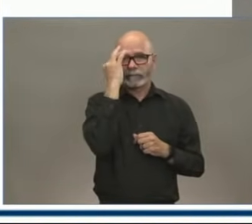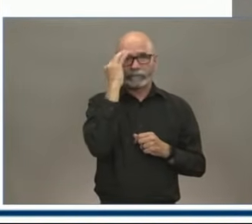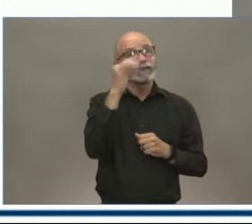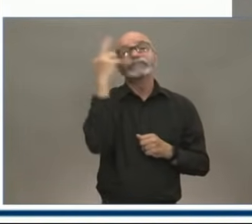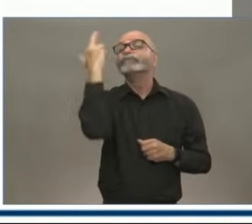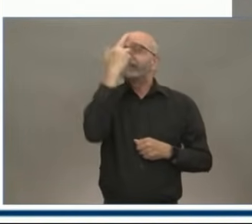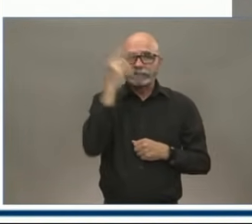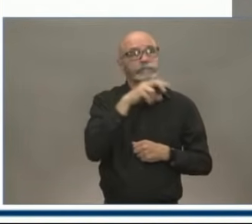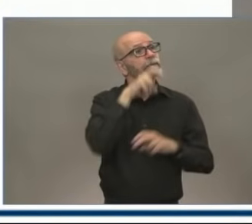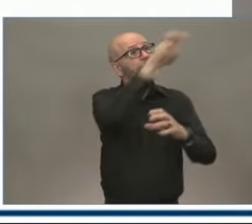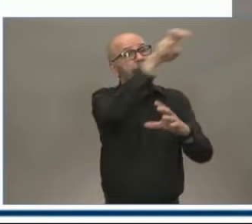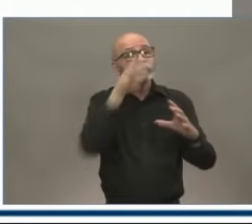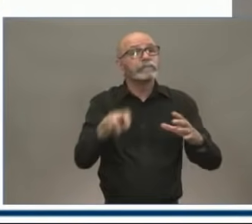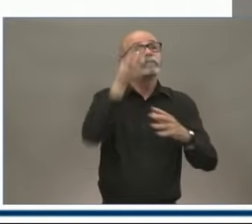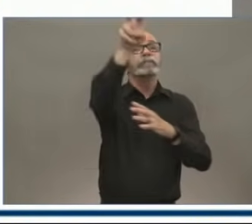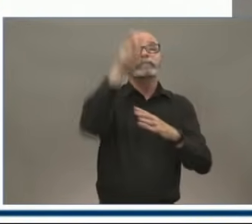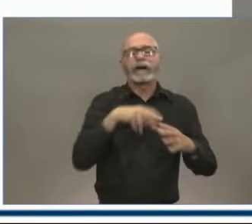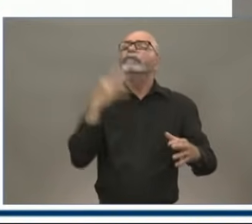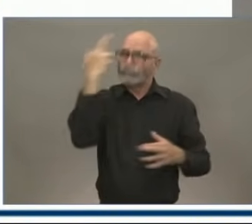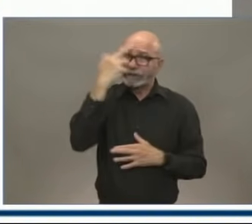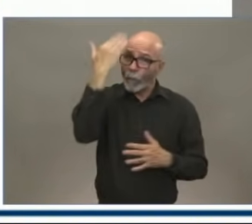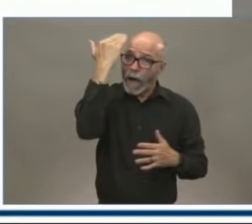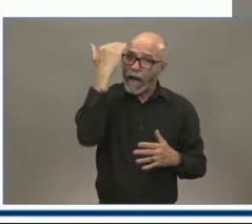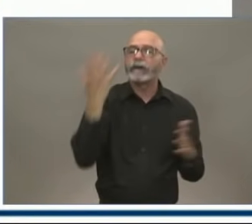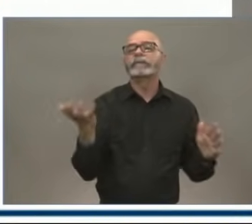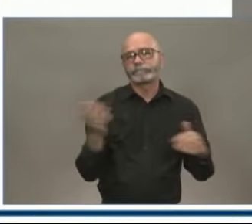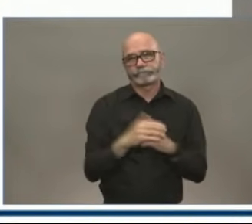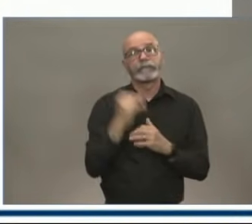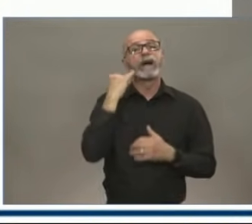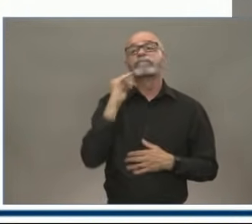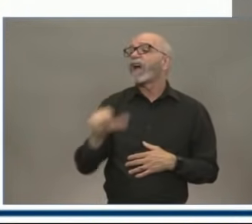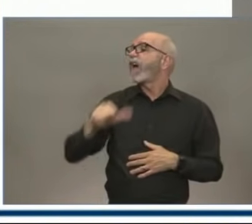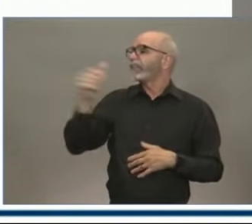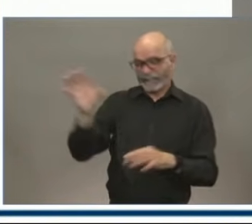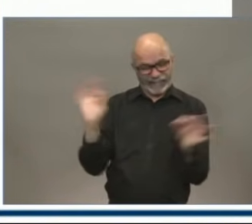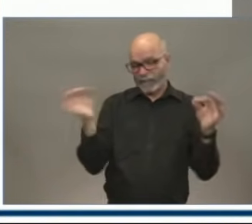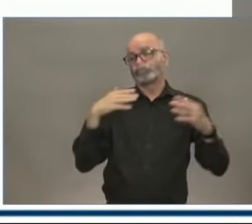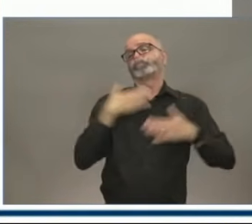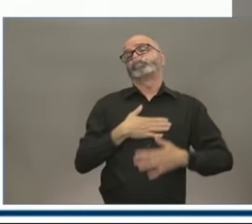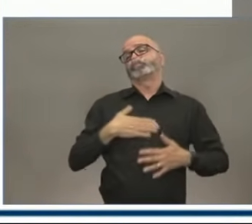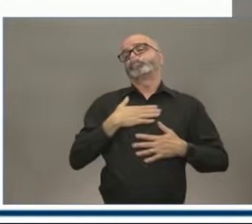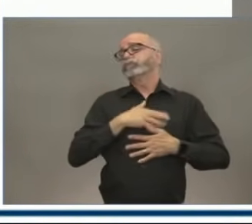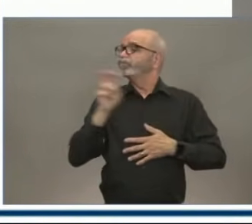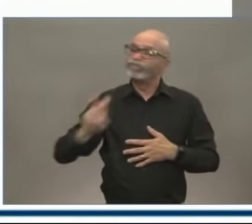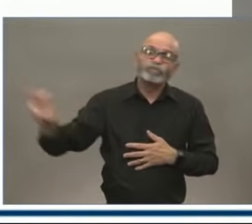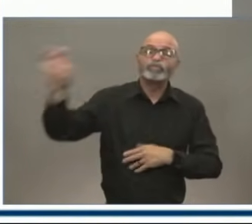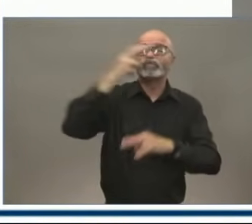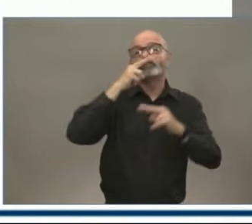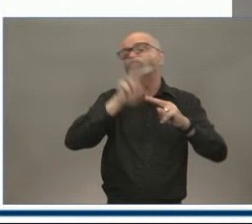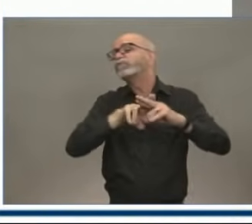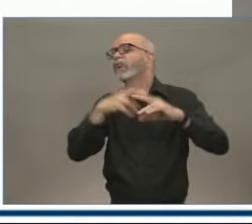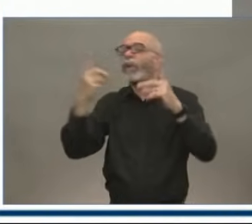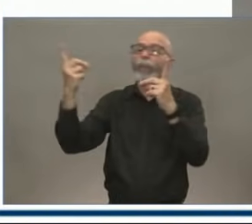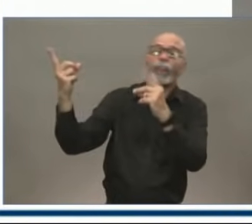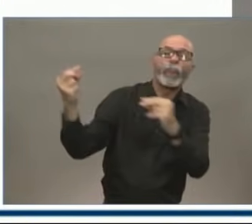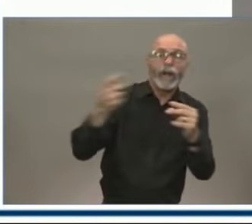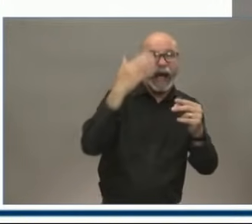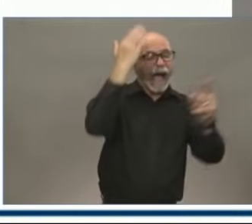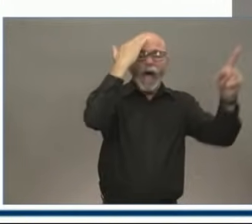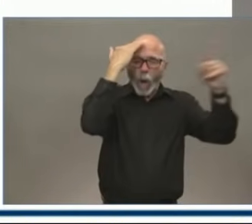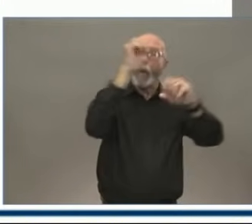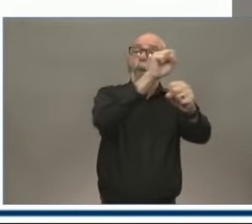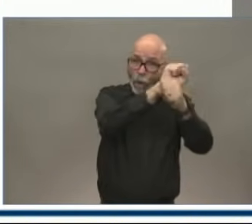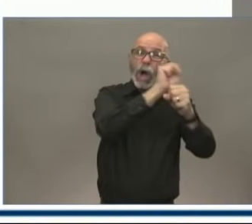However, non-essential travel is an ongoing concern. Anything that falls out of the scope of work, school, or